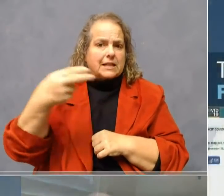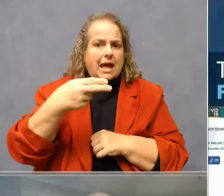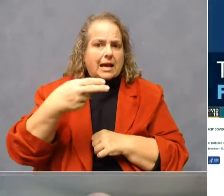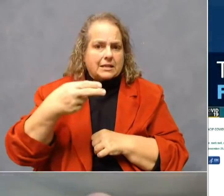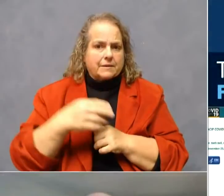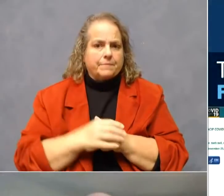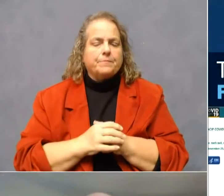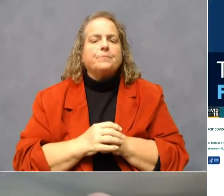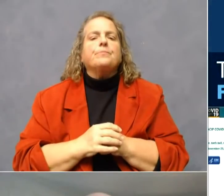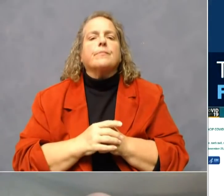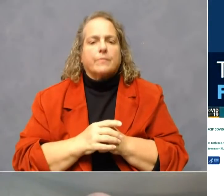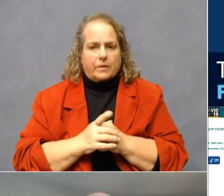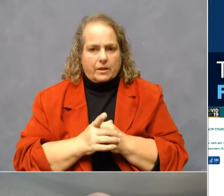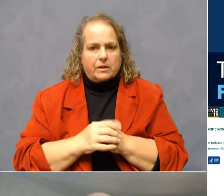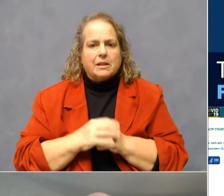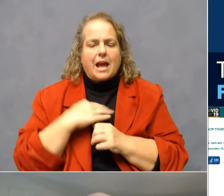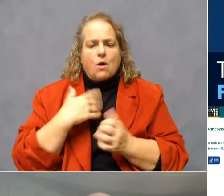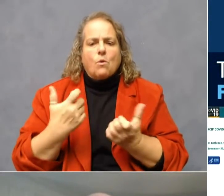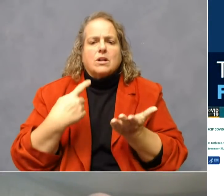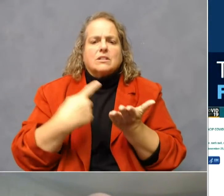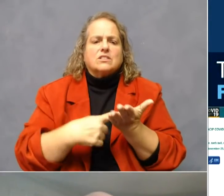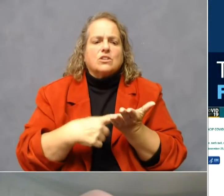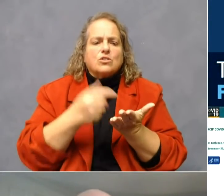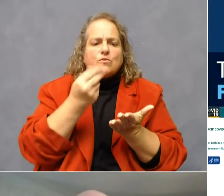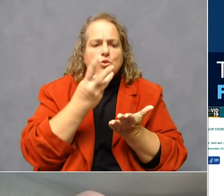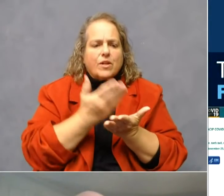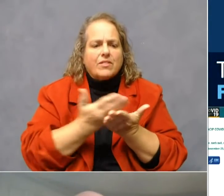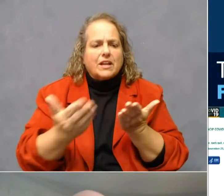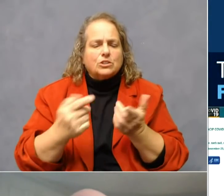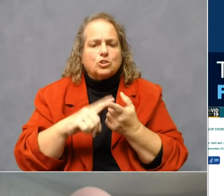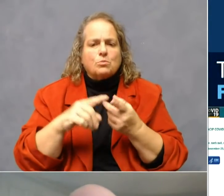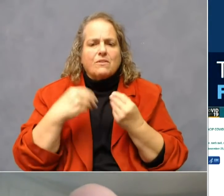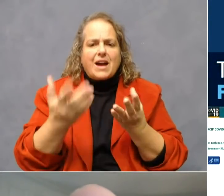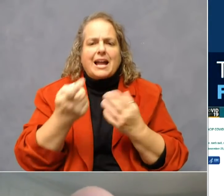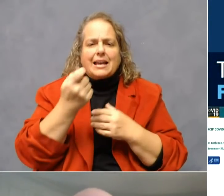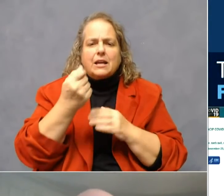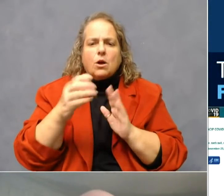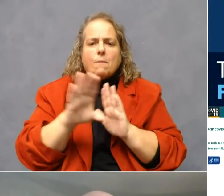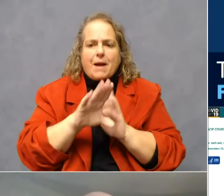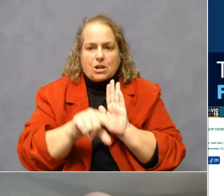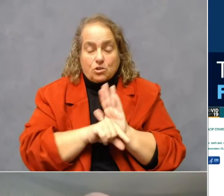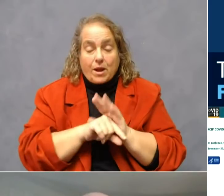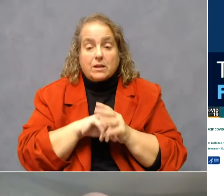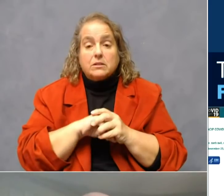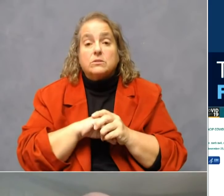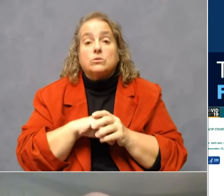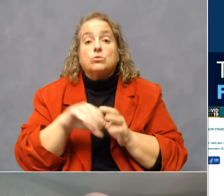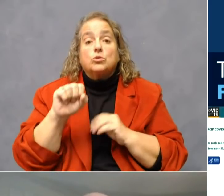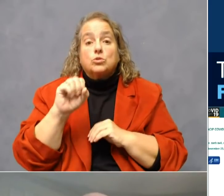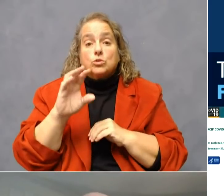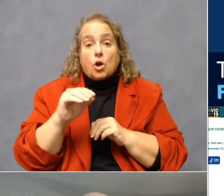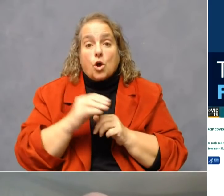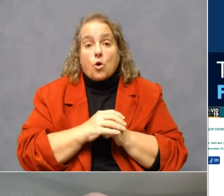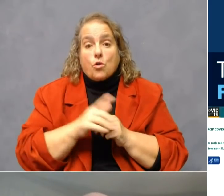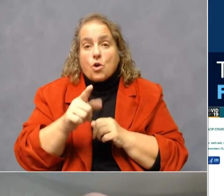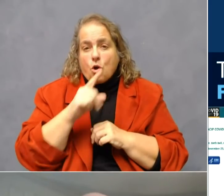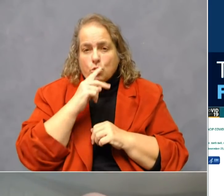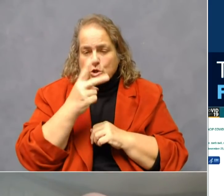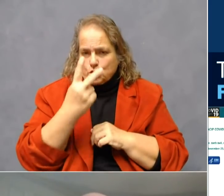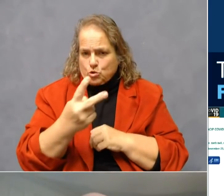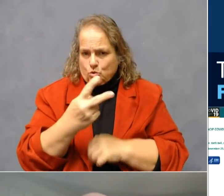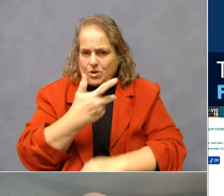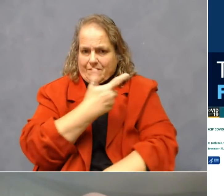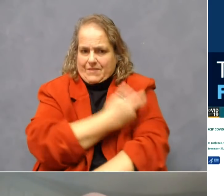just go over a few things real quick to provide a little additional background. So there are two vaccines that are currently